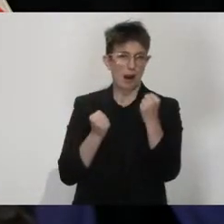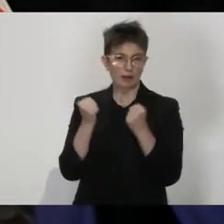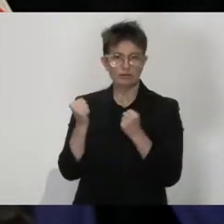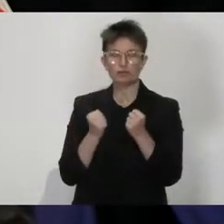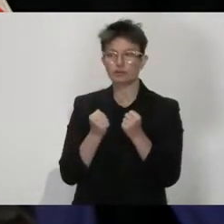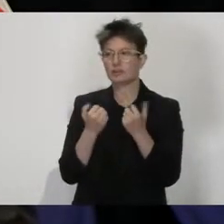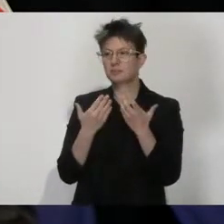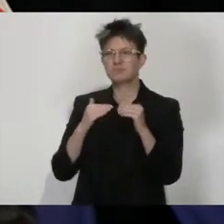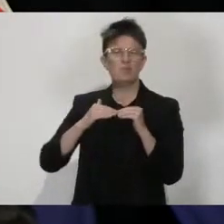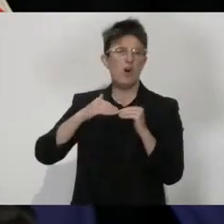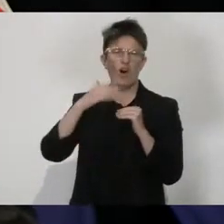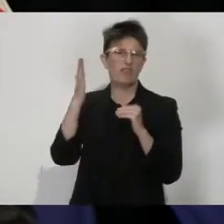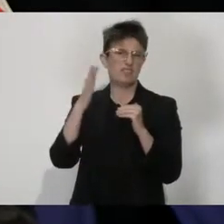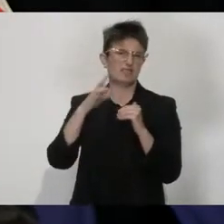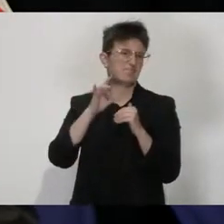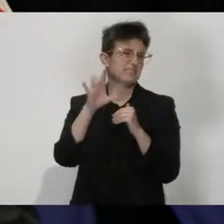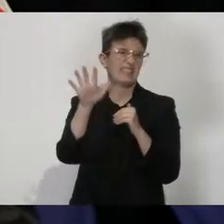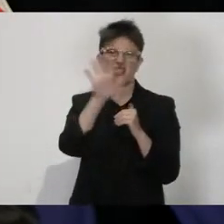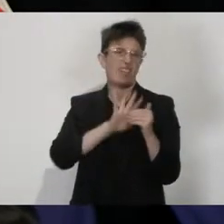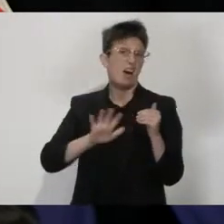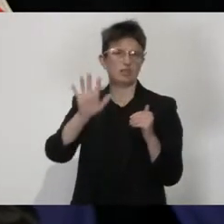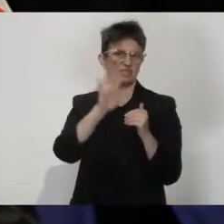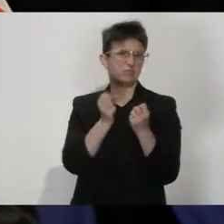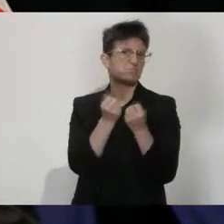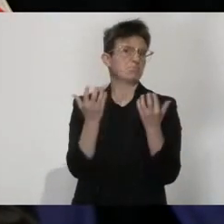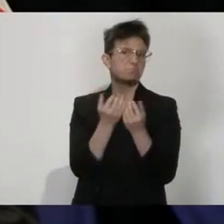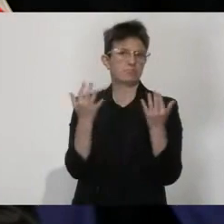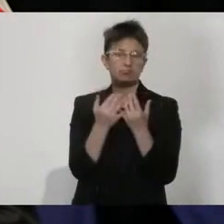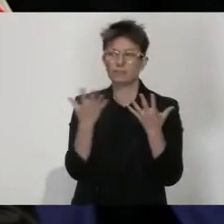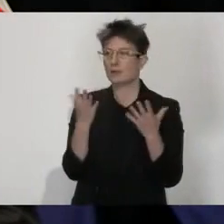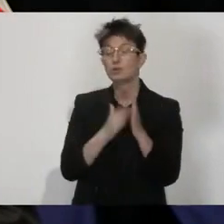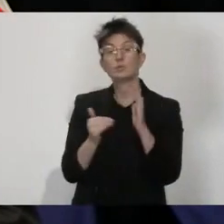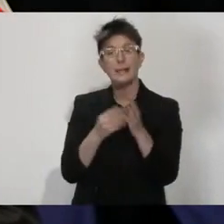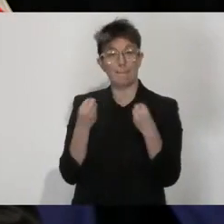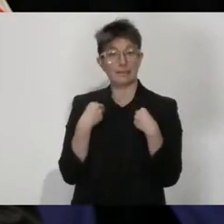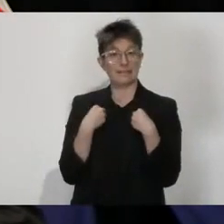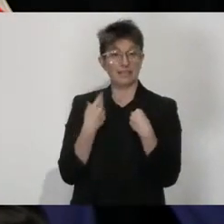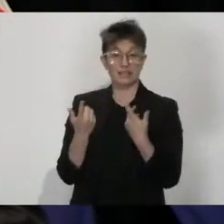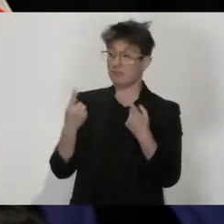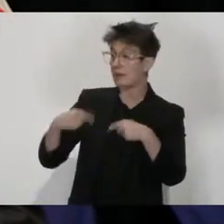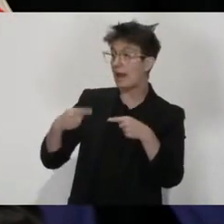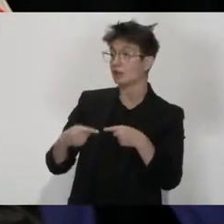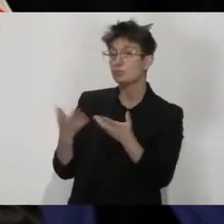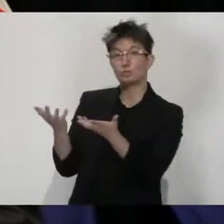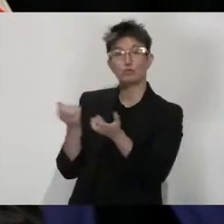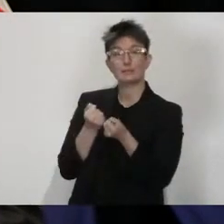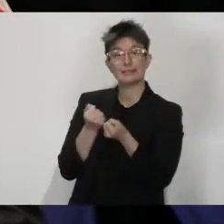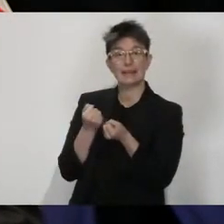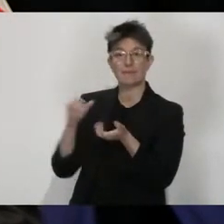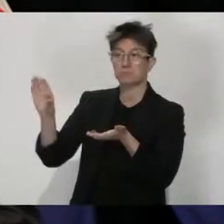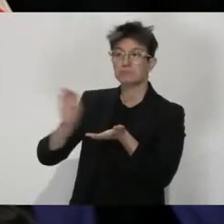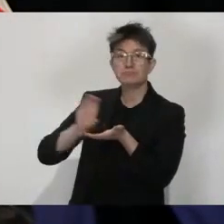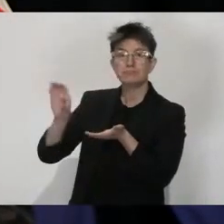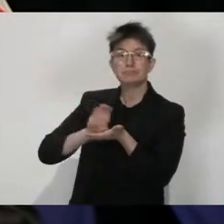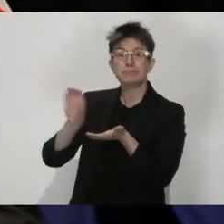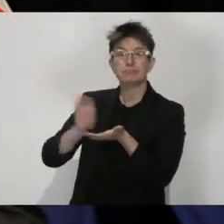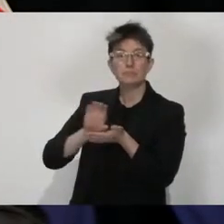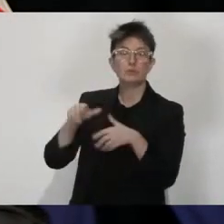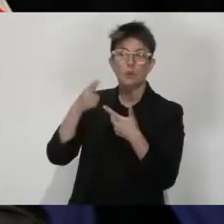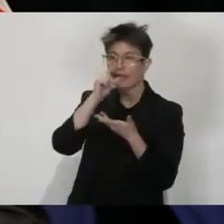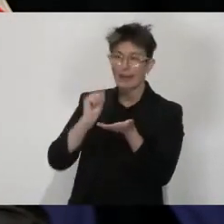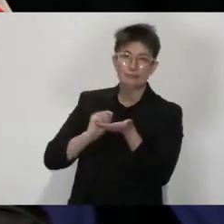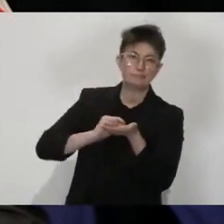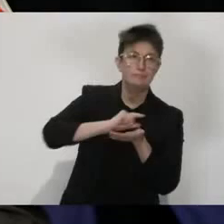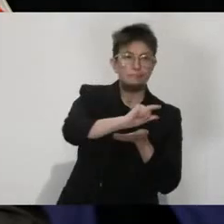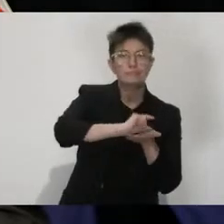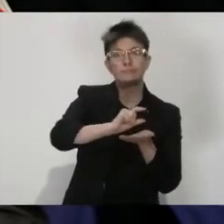eligible for 22 weeks of payments to help them keep their staff. And because we're supporting businesses with wages, this has freed up cash